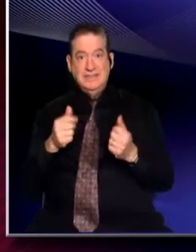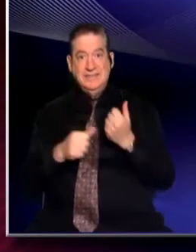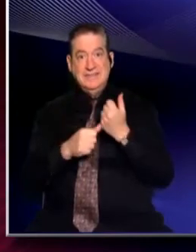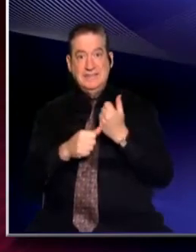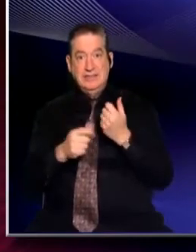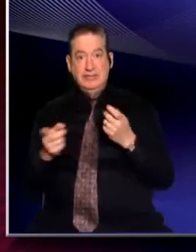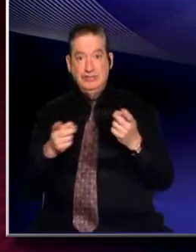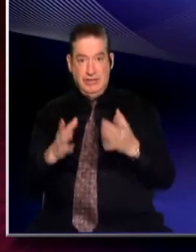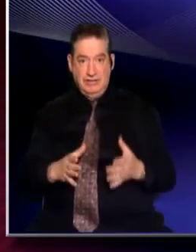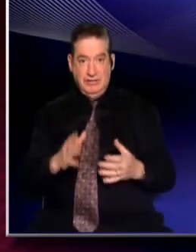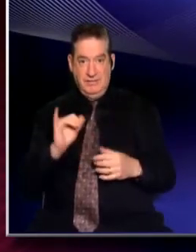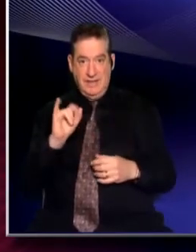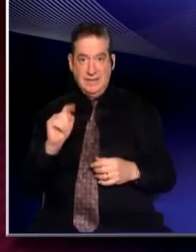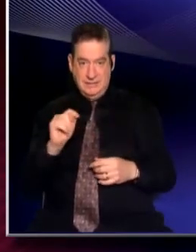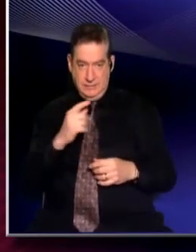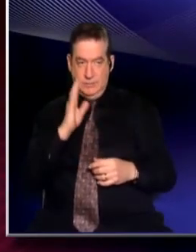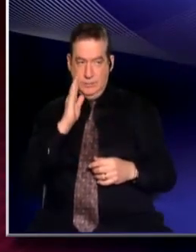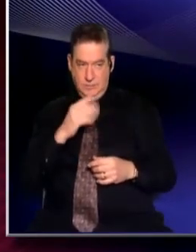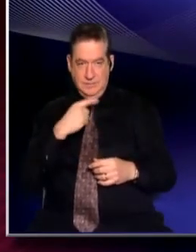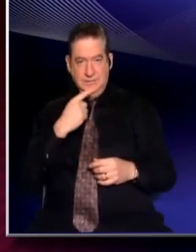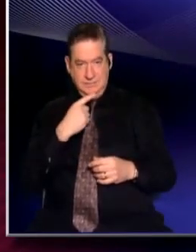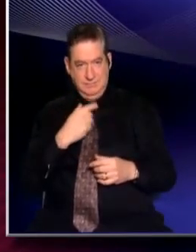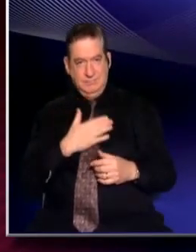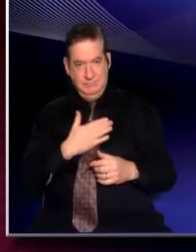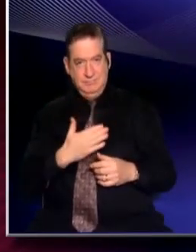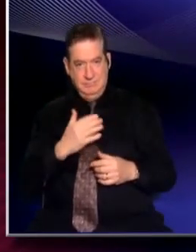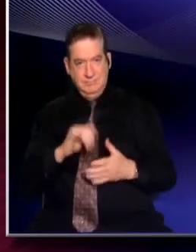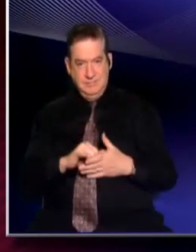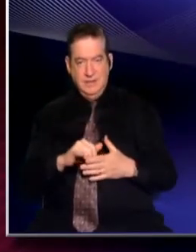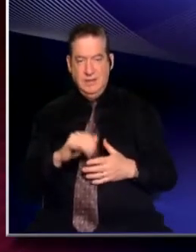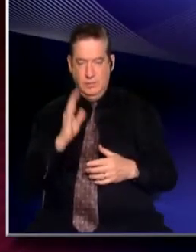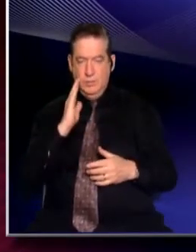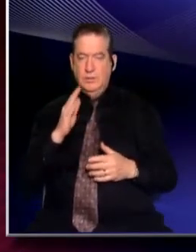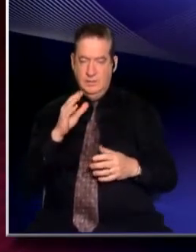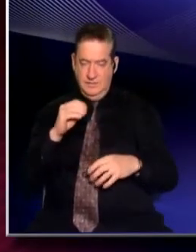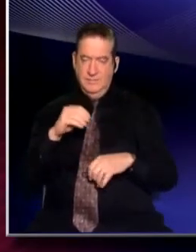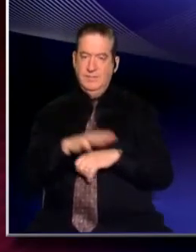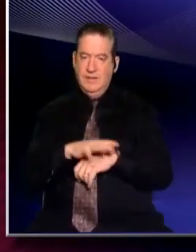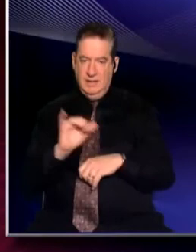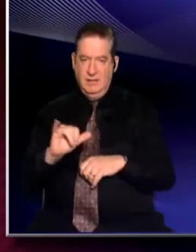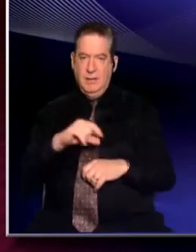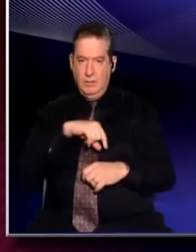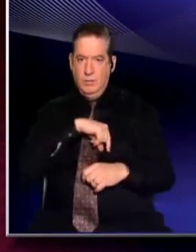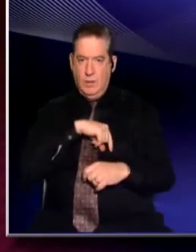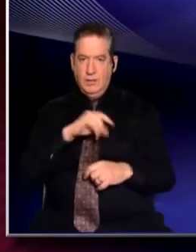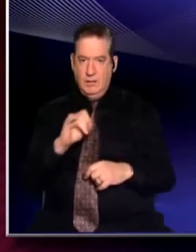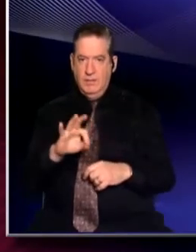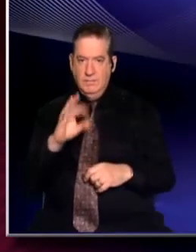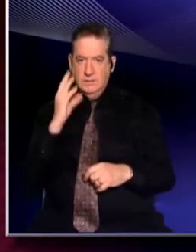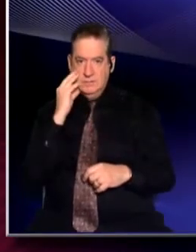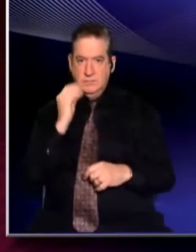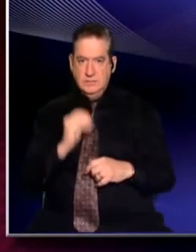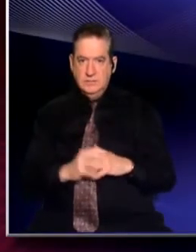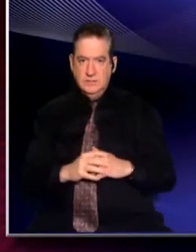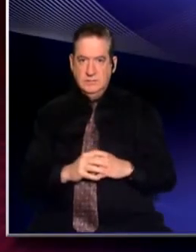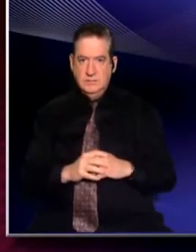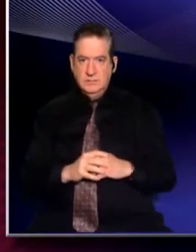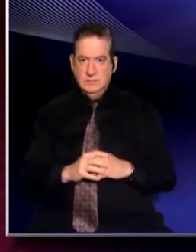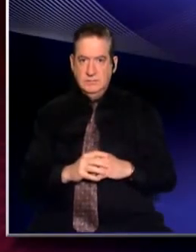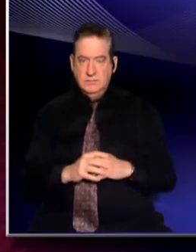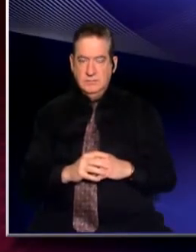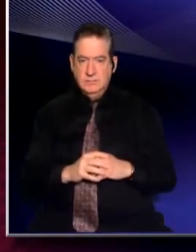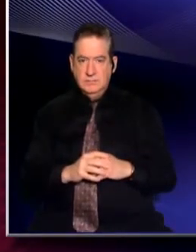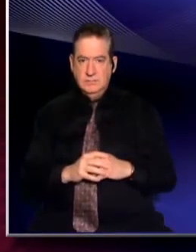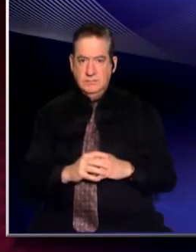point out, and there are often small delays anyway. So you're right, that would affect that quality of experience.